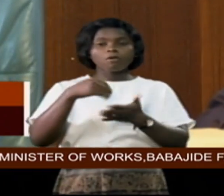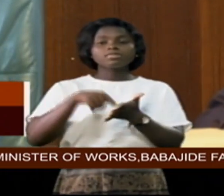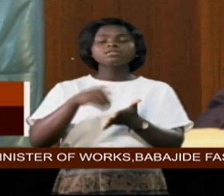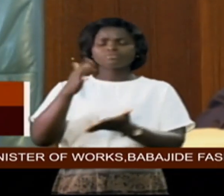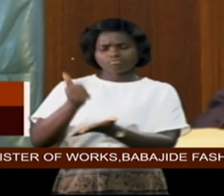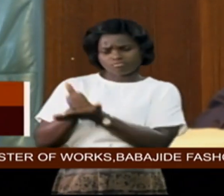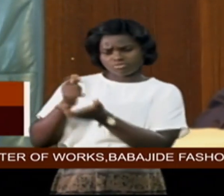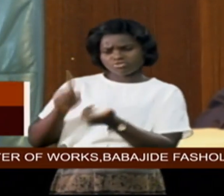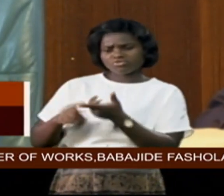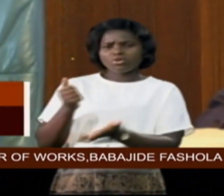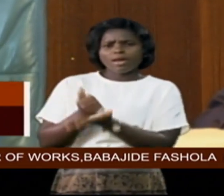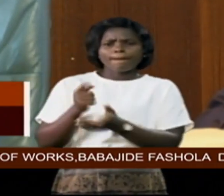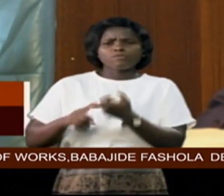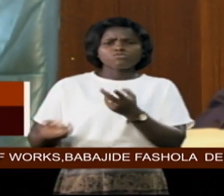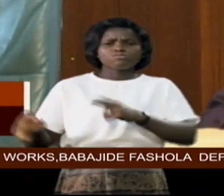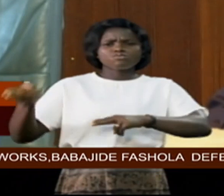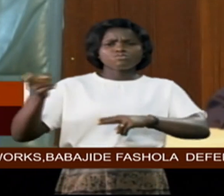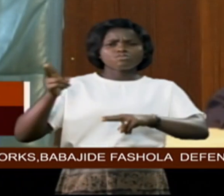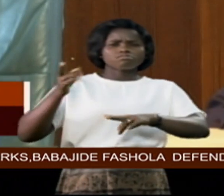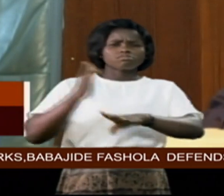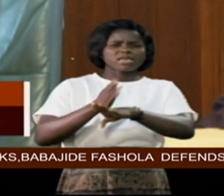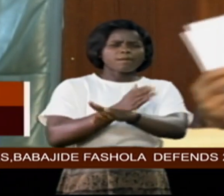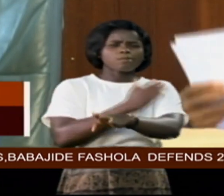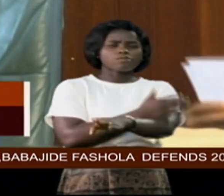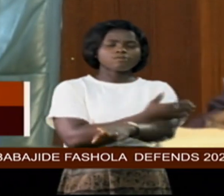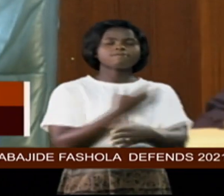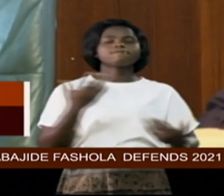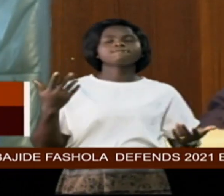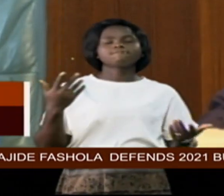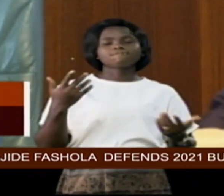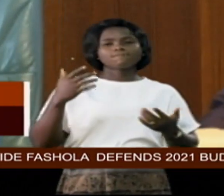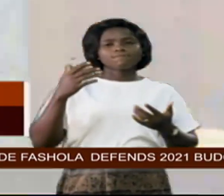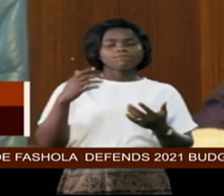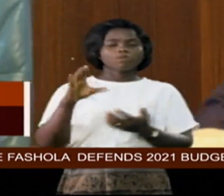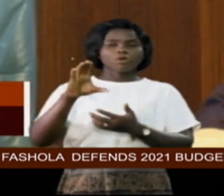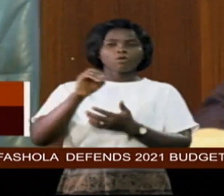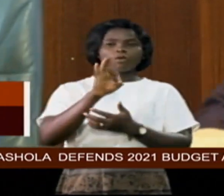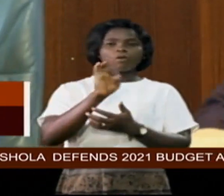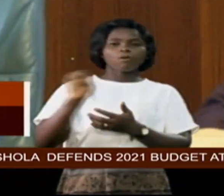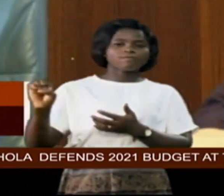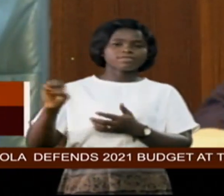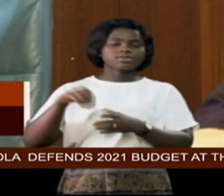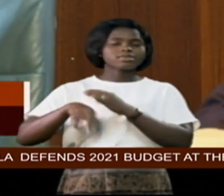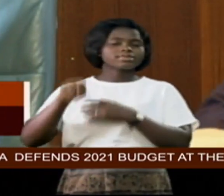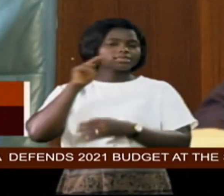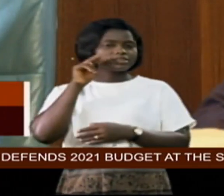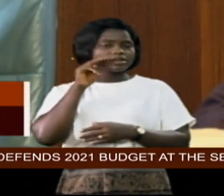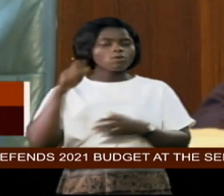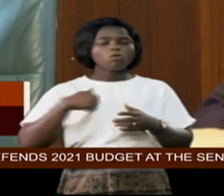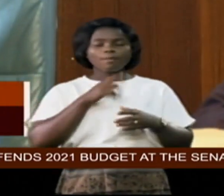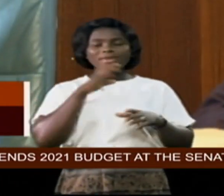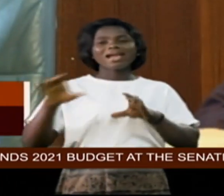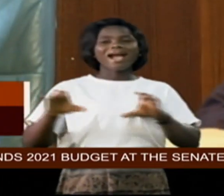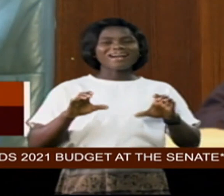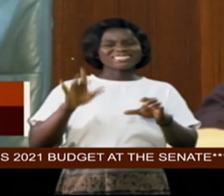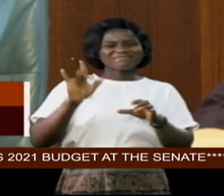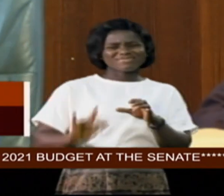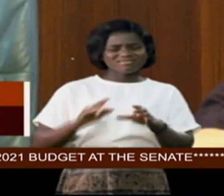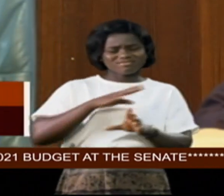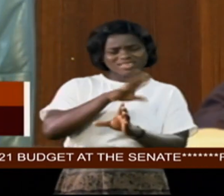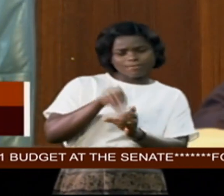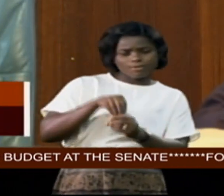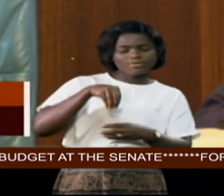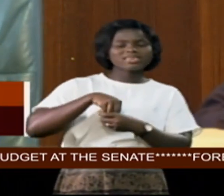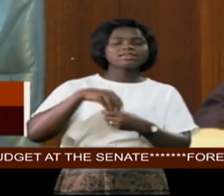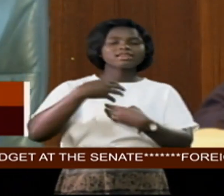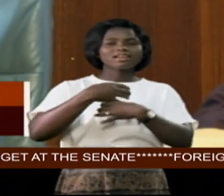to improve the yield of coffee in Nigeria. We'll be actively involved in creating